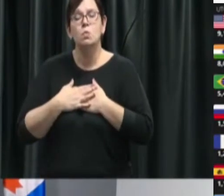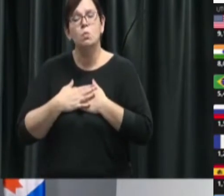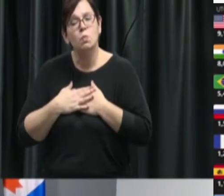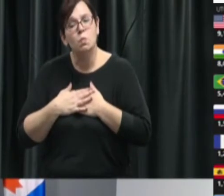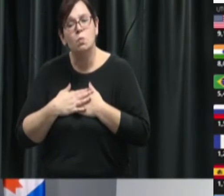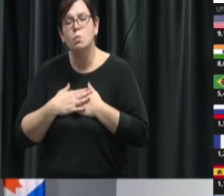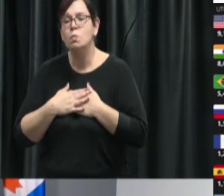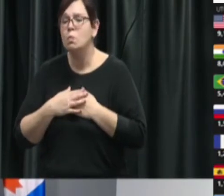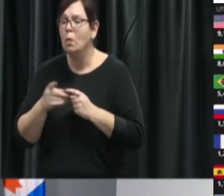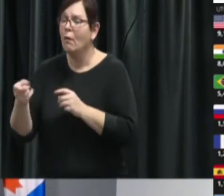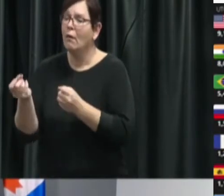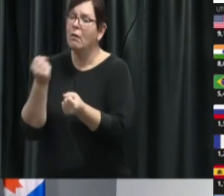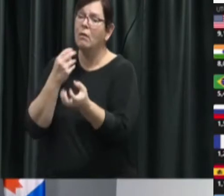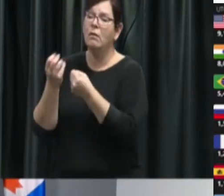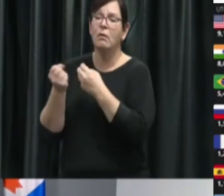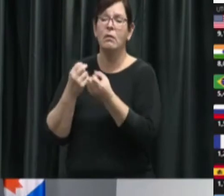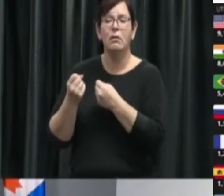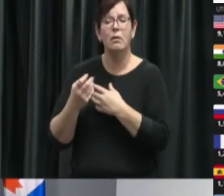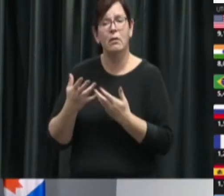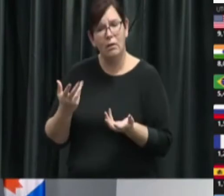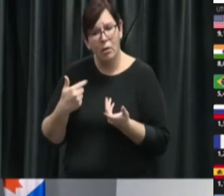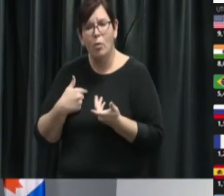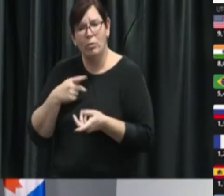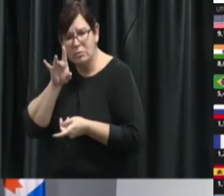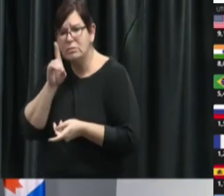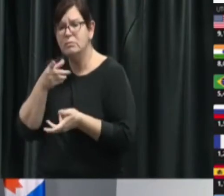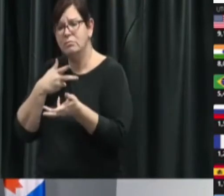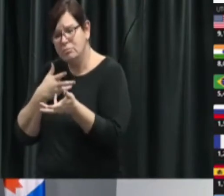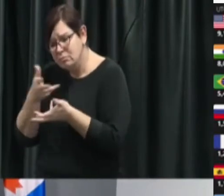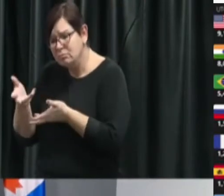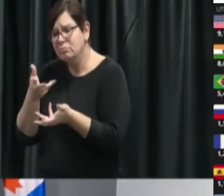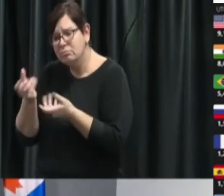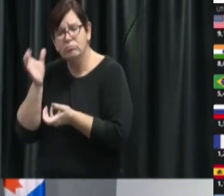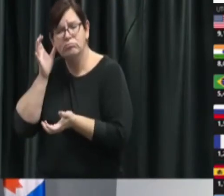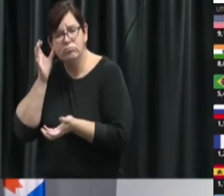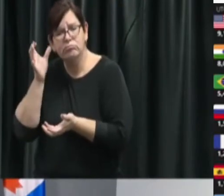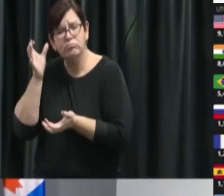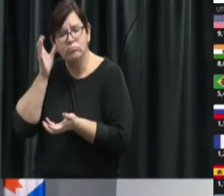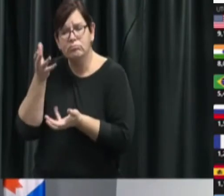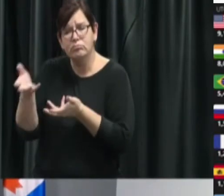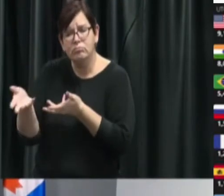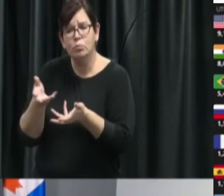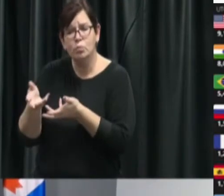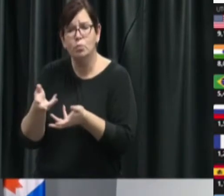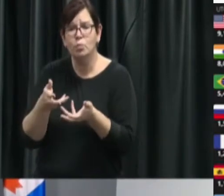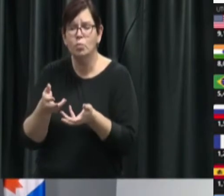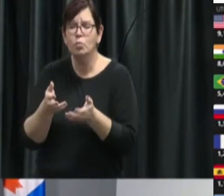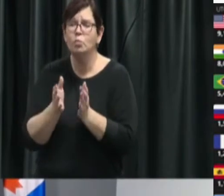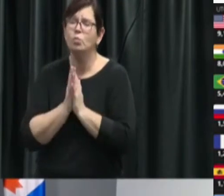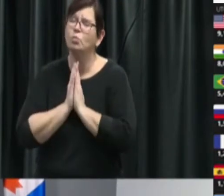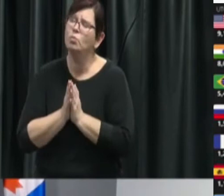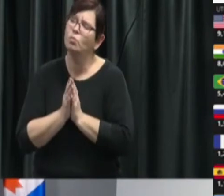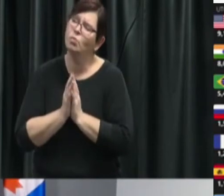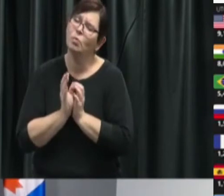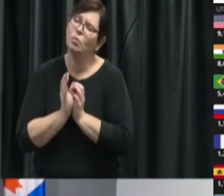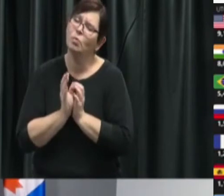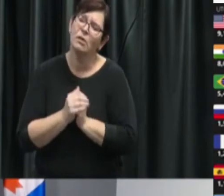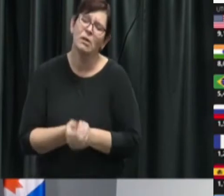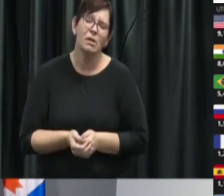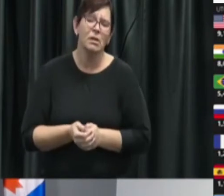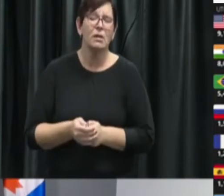spent extensive periods of time talking to and listening to businesses. It has caused, you know, for many layoffs